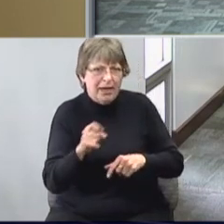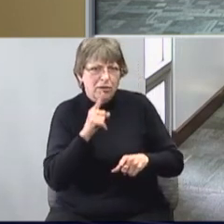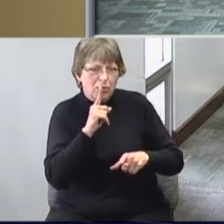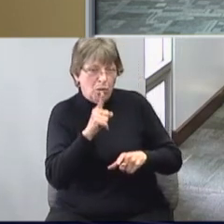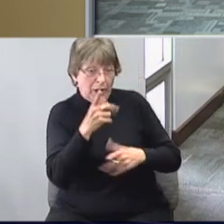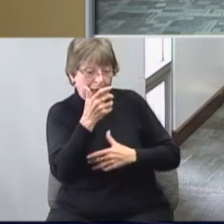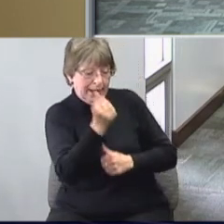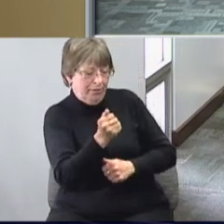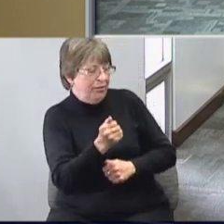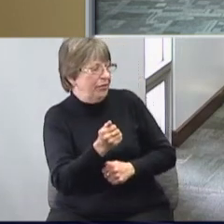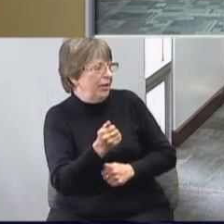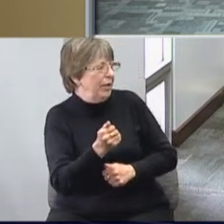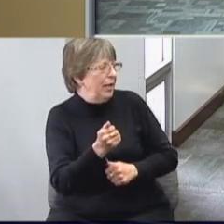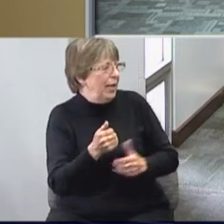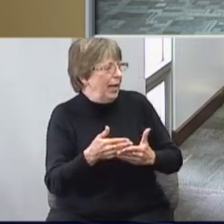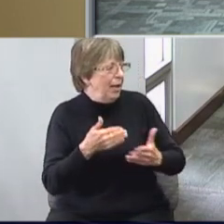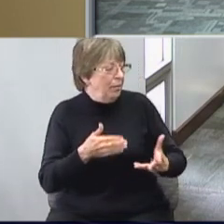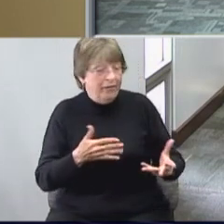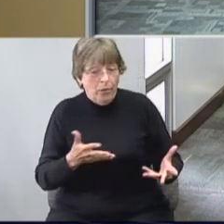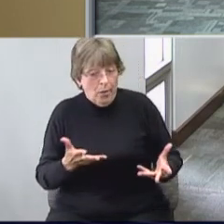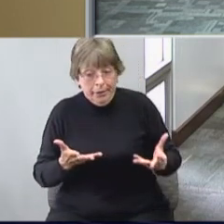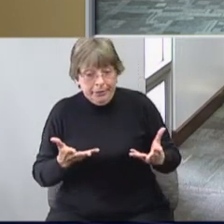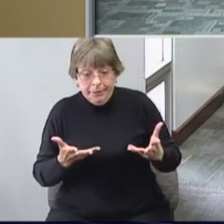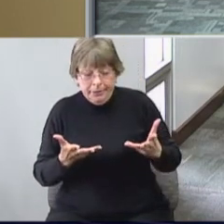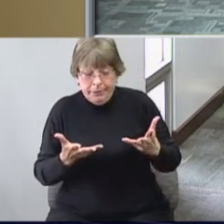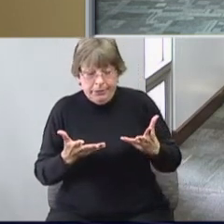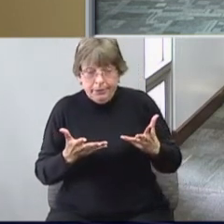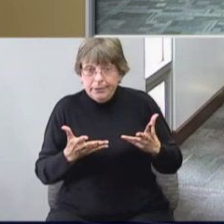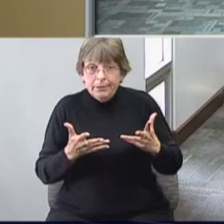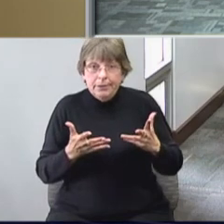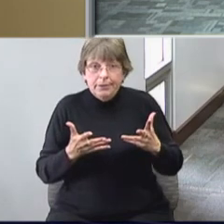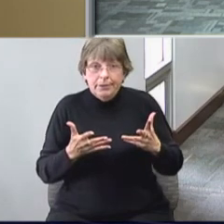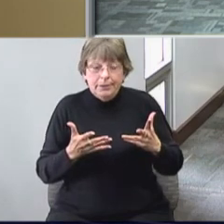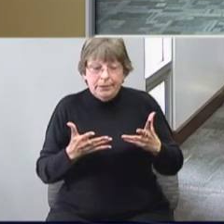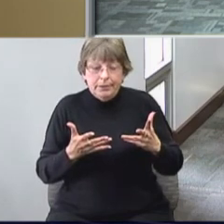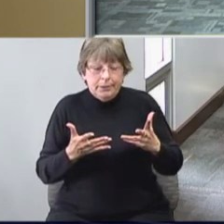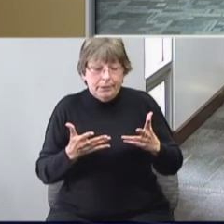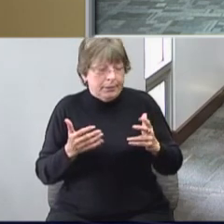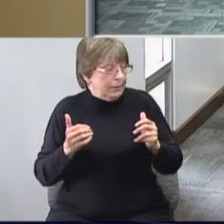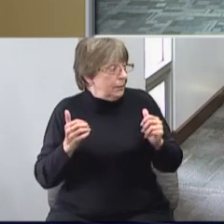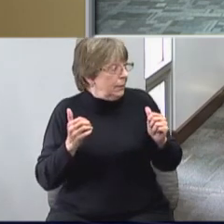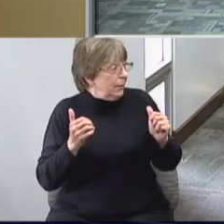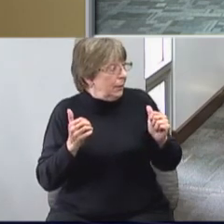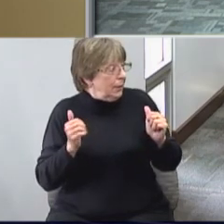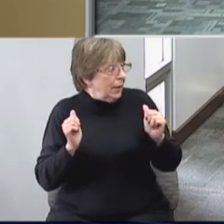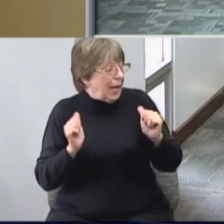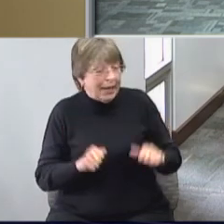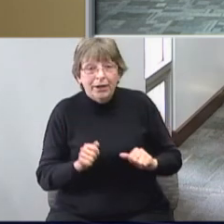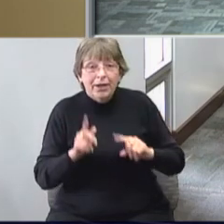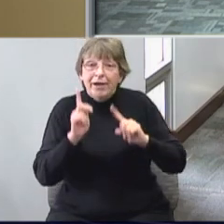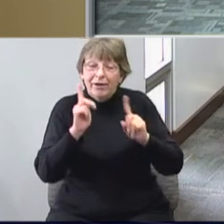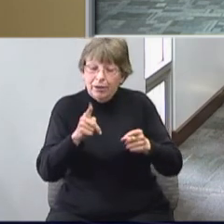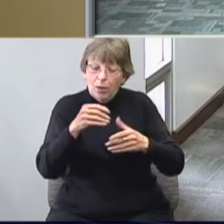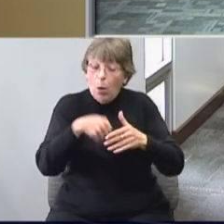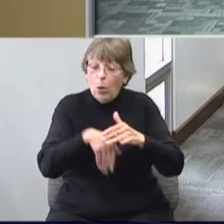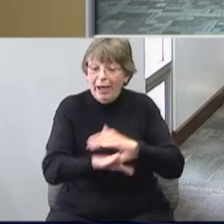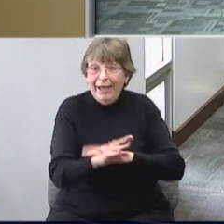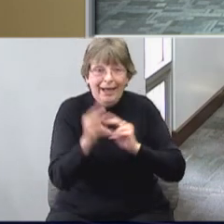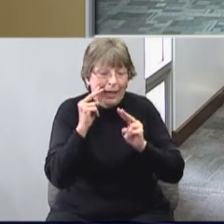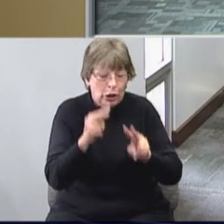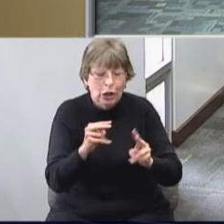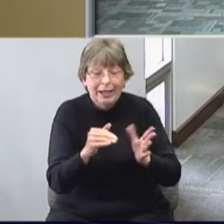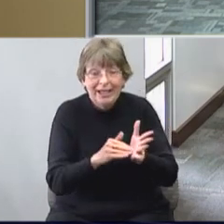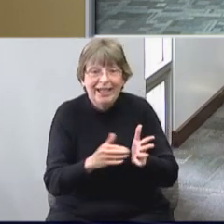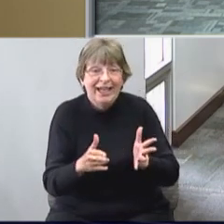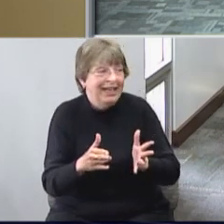interested. And before I even took an effort to look at the property,